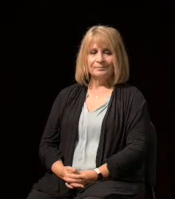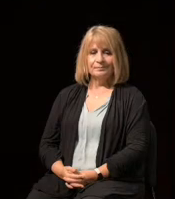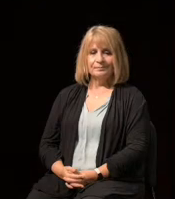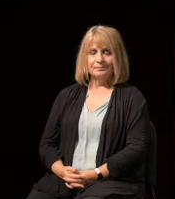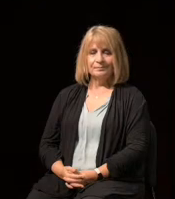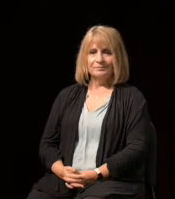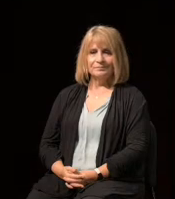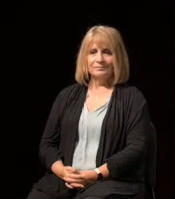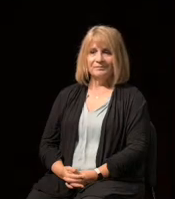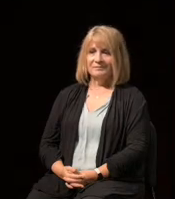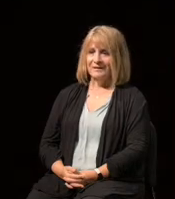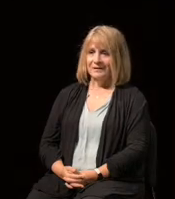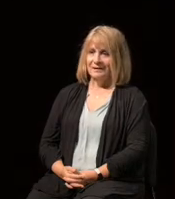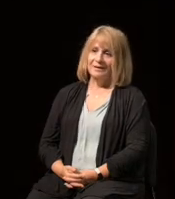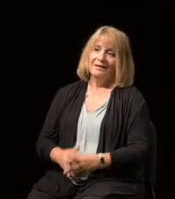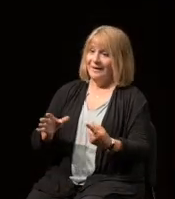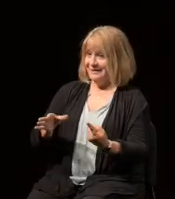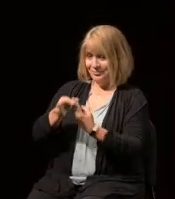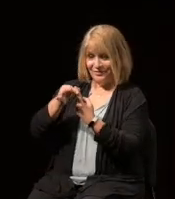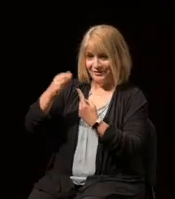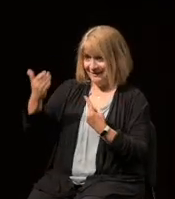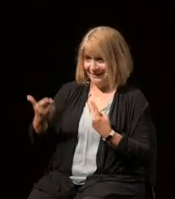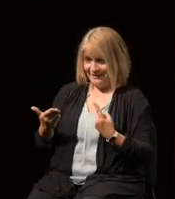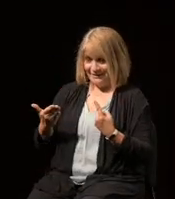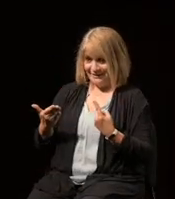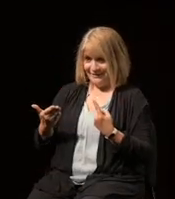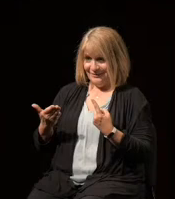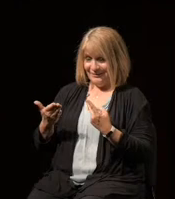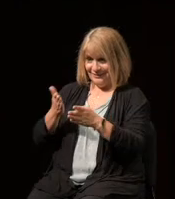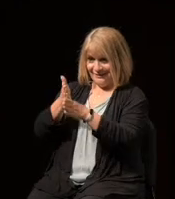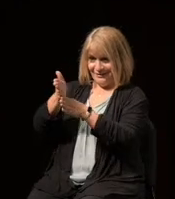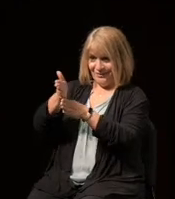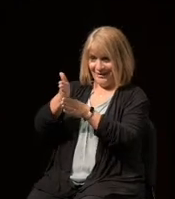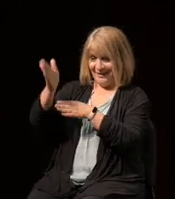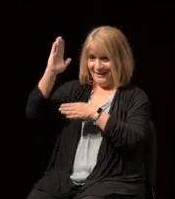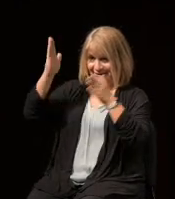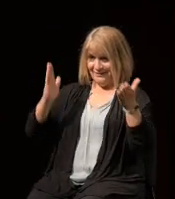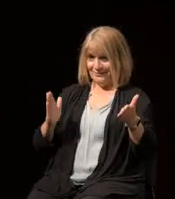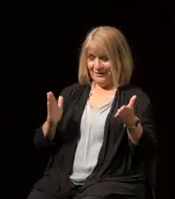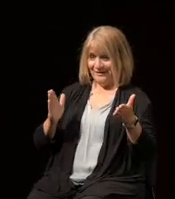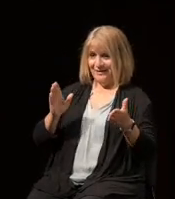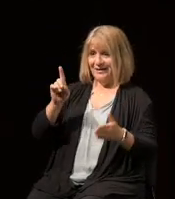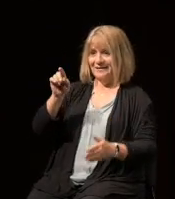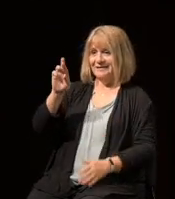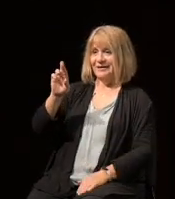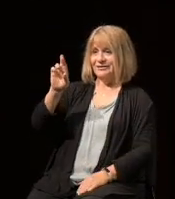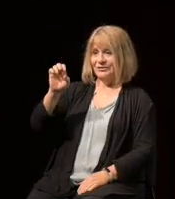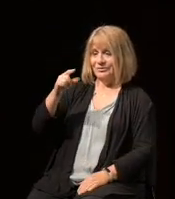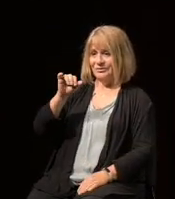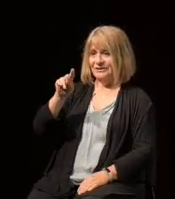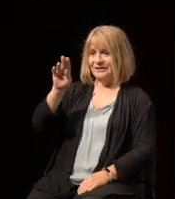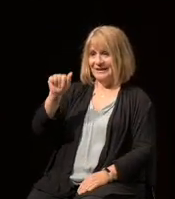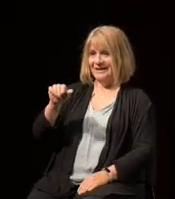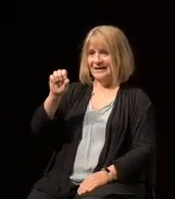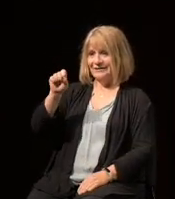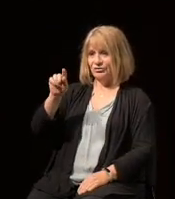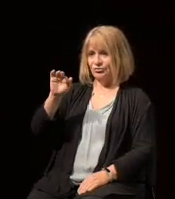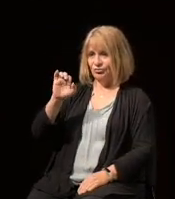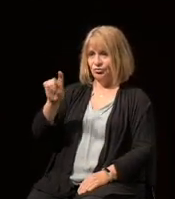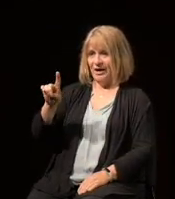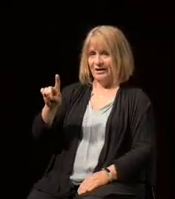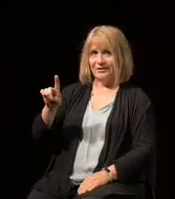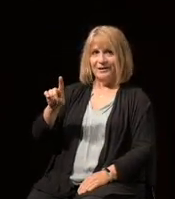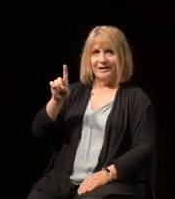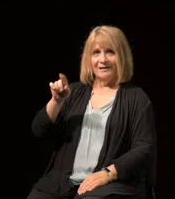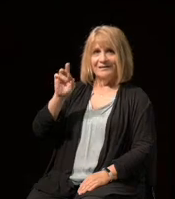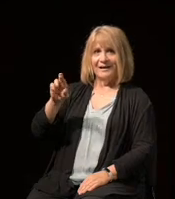It is a privilege to introduce you to our keynote speaker, Dr. Regina Stanback-Stroud. Dr.